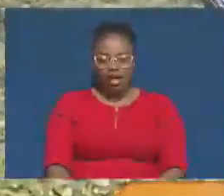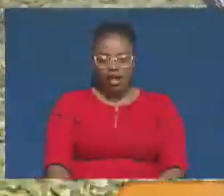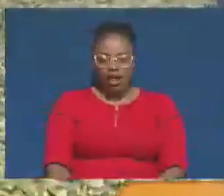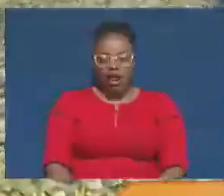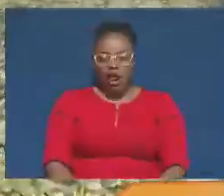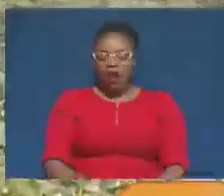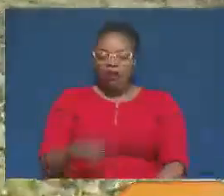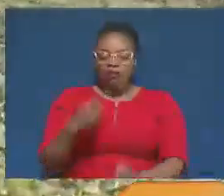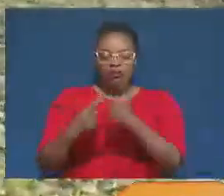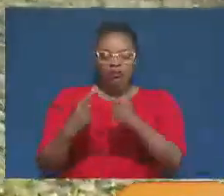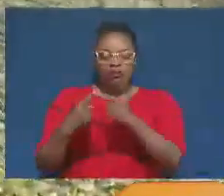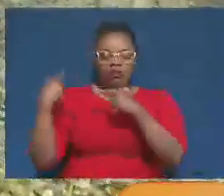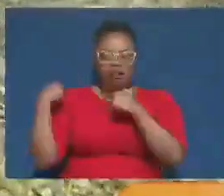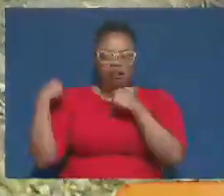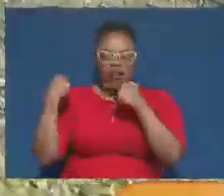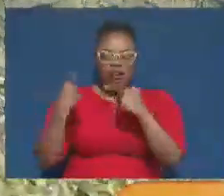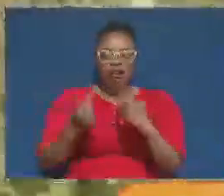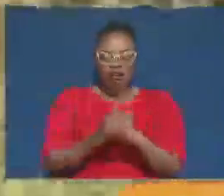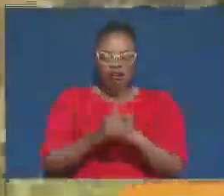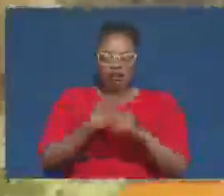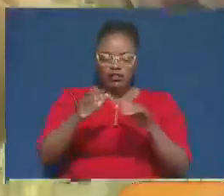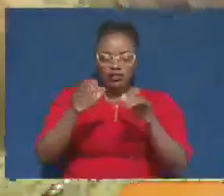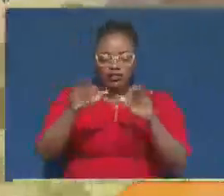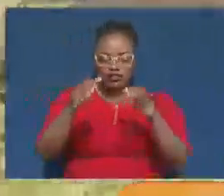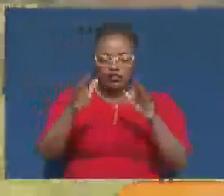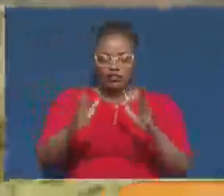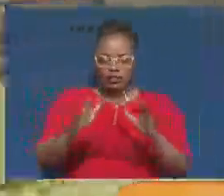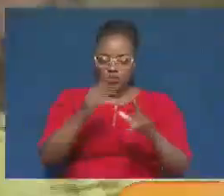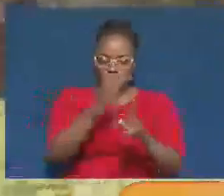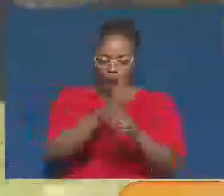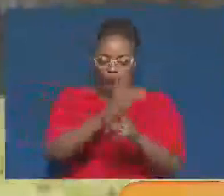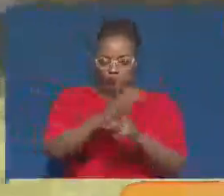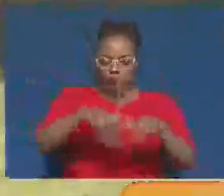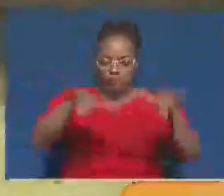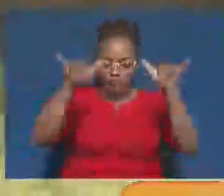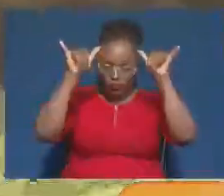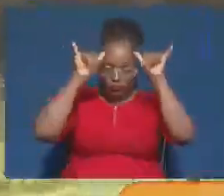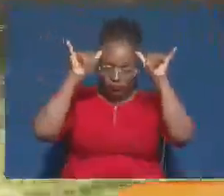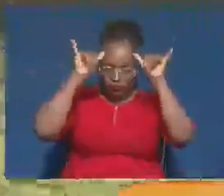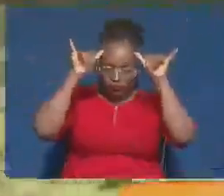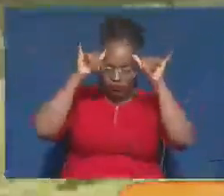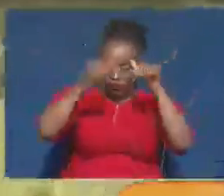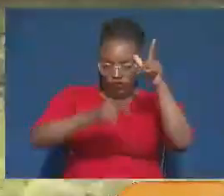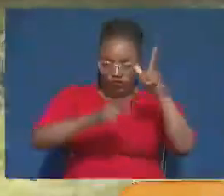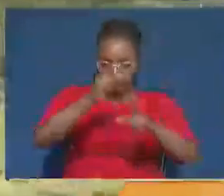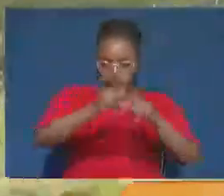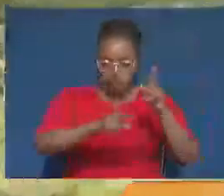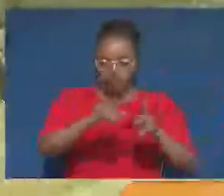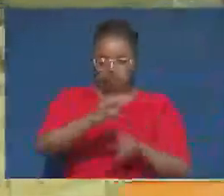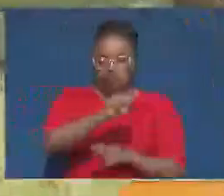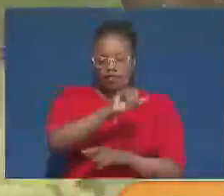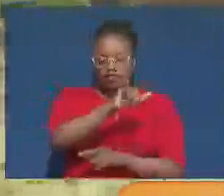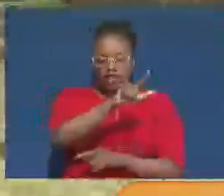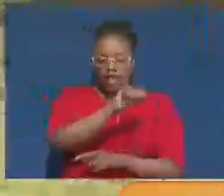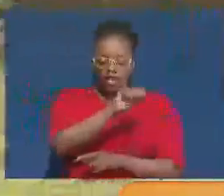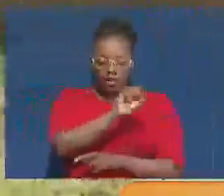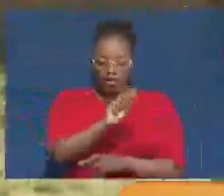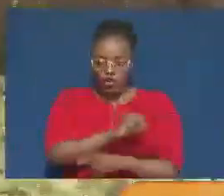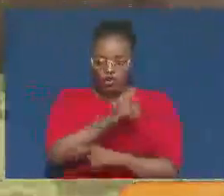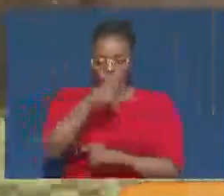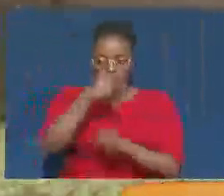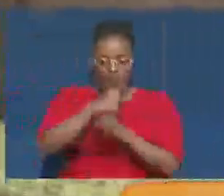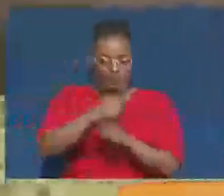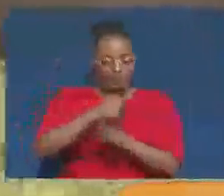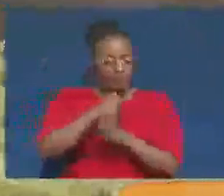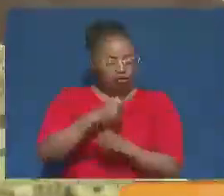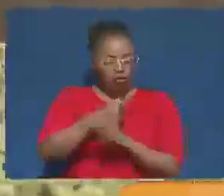For decades, dairy farmers in Nyandarua have relied on the traditional peat silo approach, which is